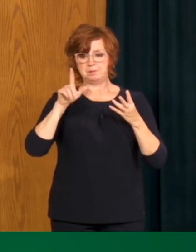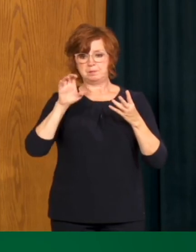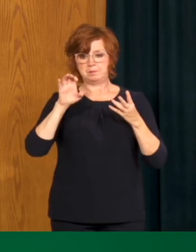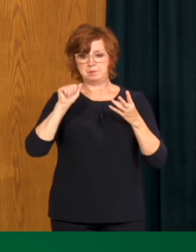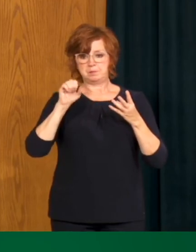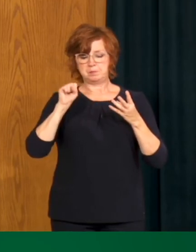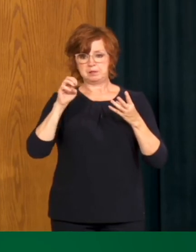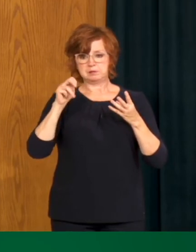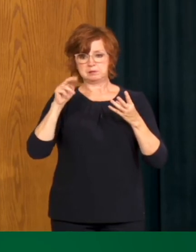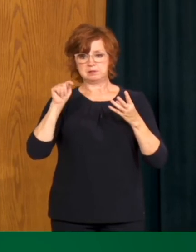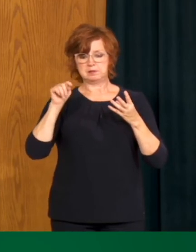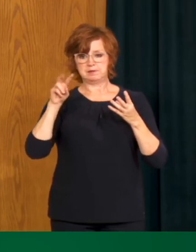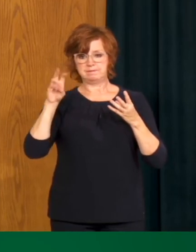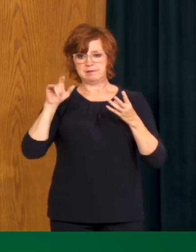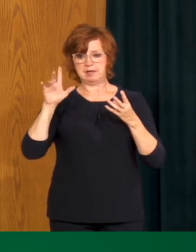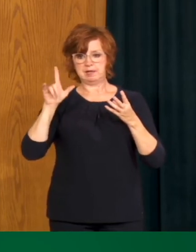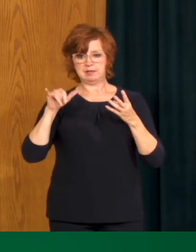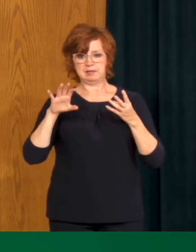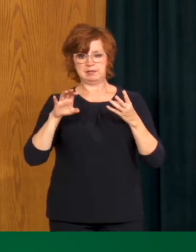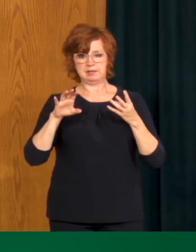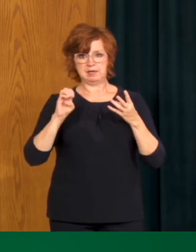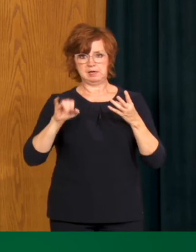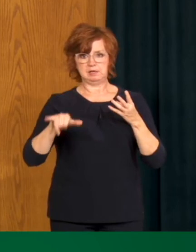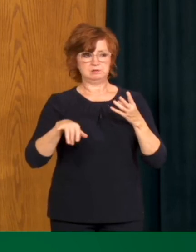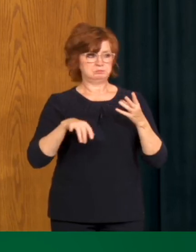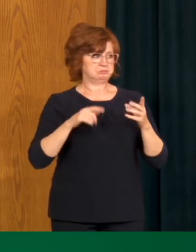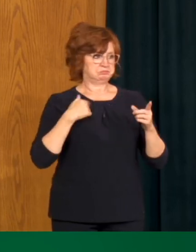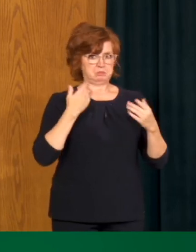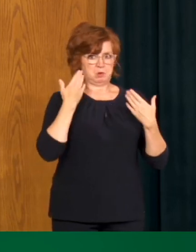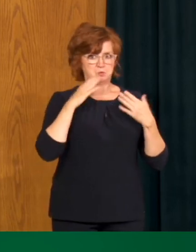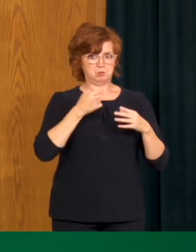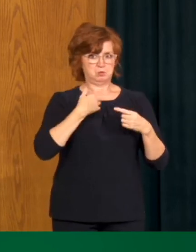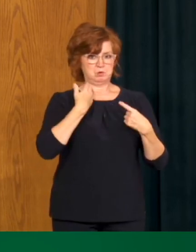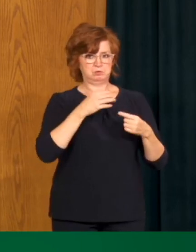Yeah, I don't have those numbers here. Yeah. No.